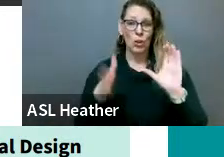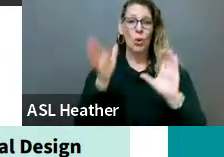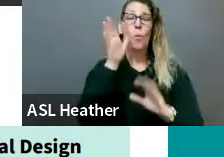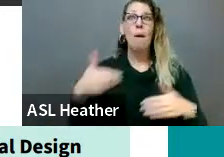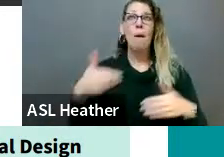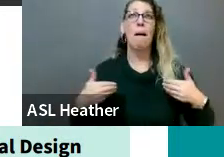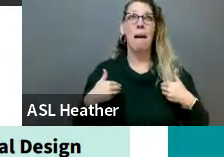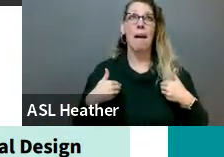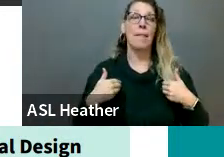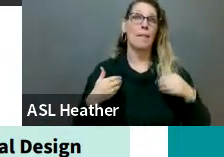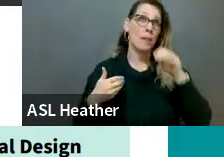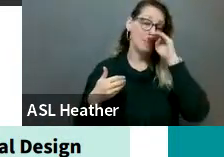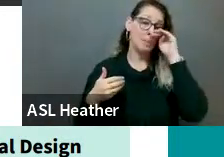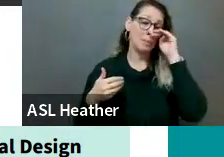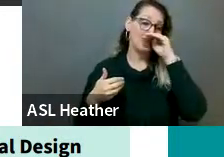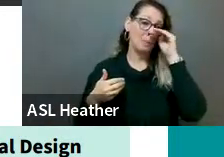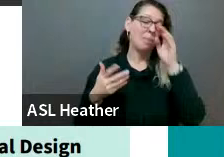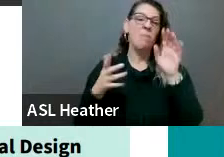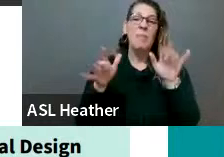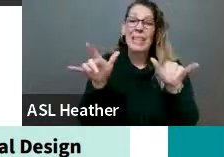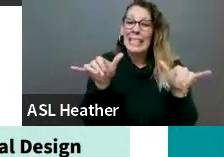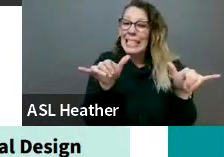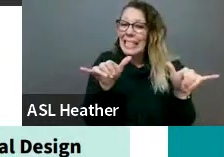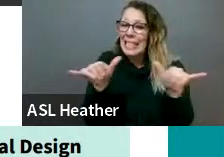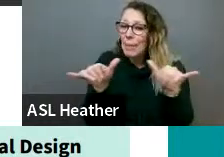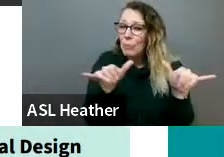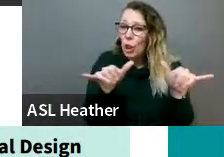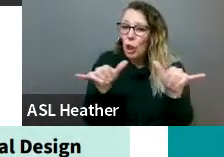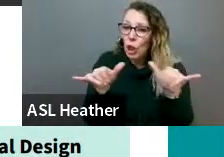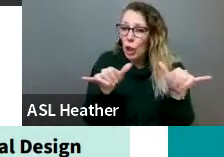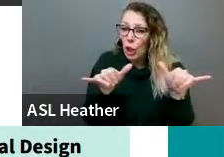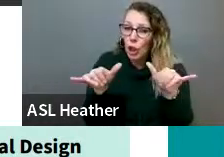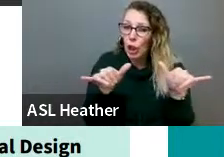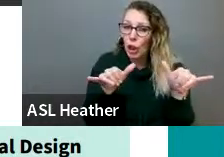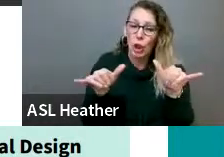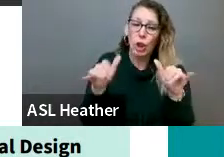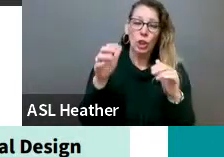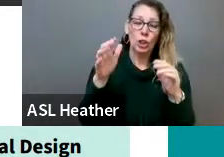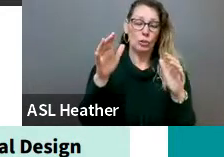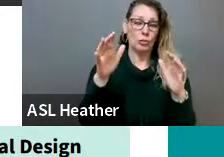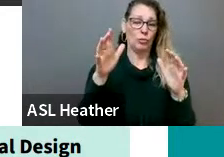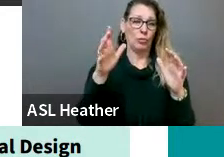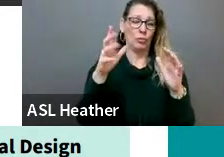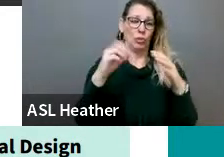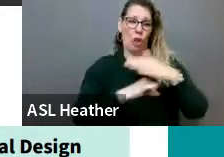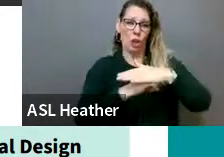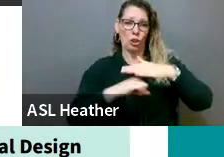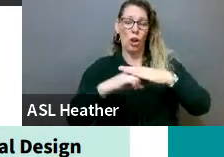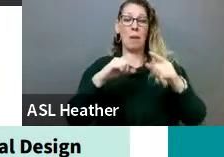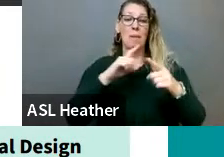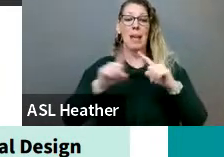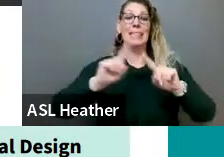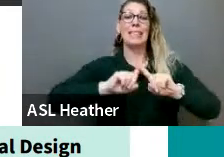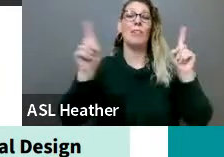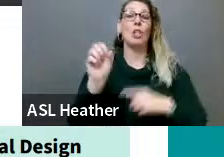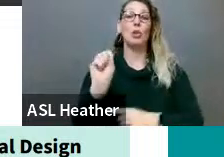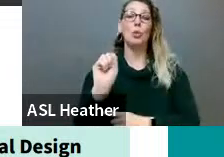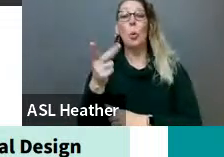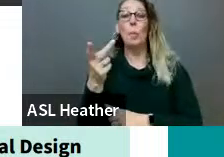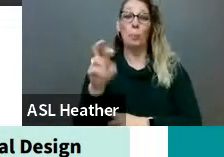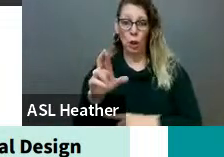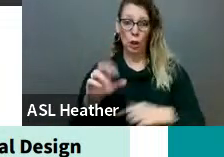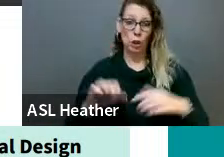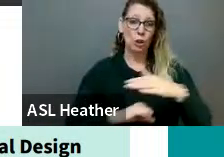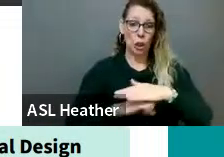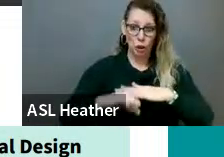have a similar pier structure, but different superstructure elements. The